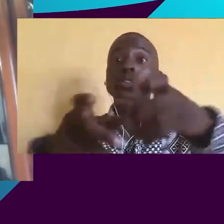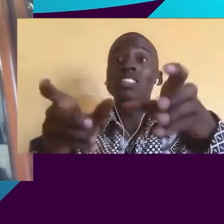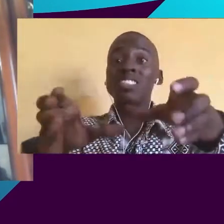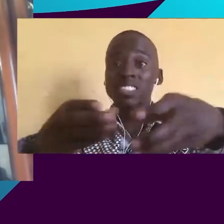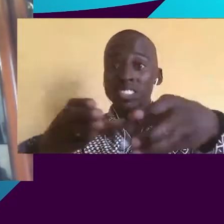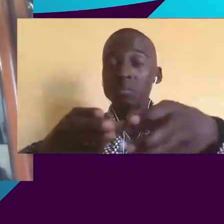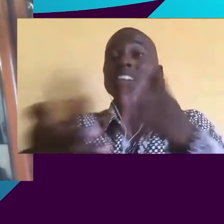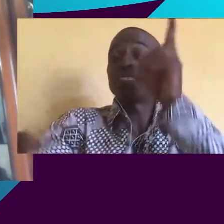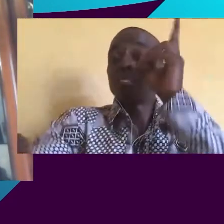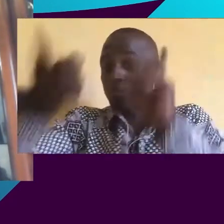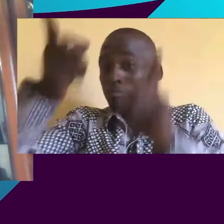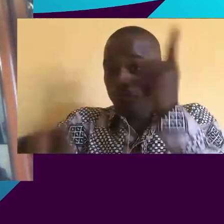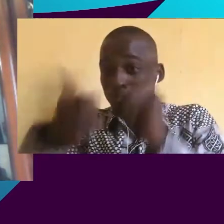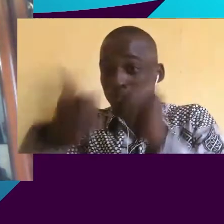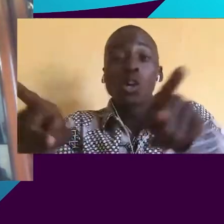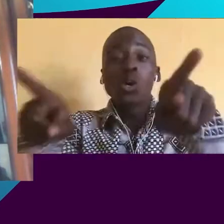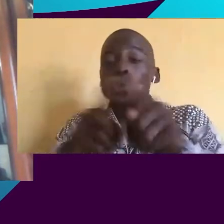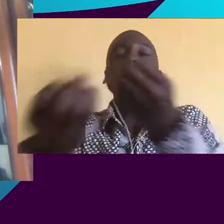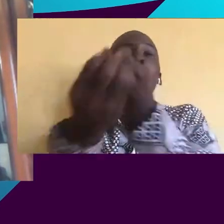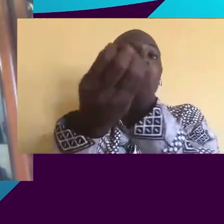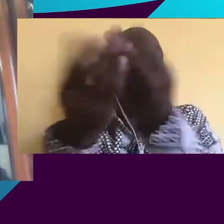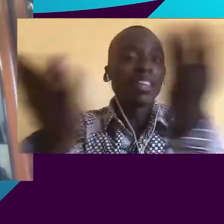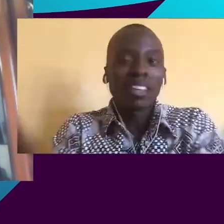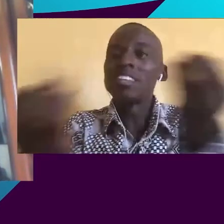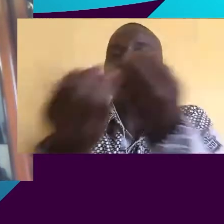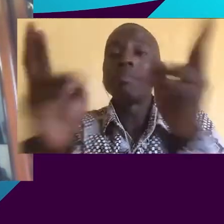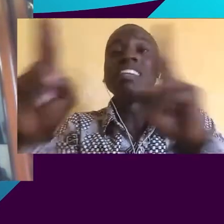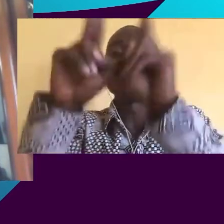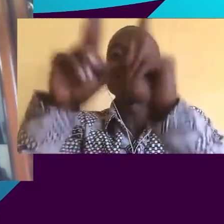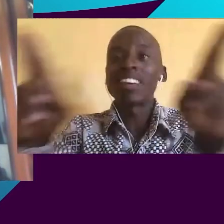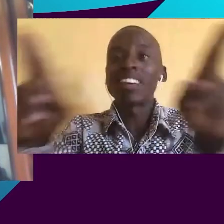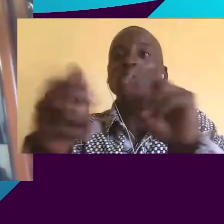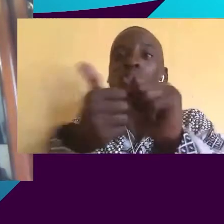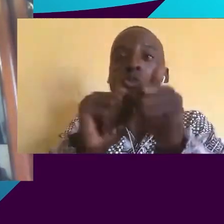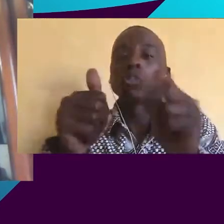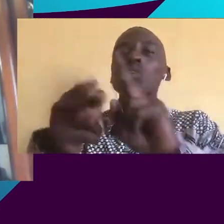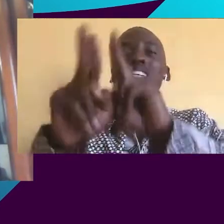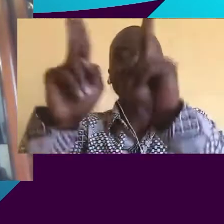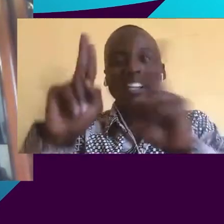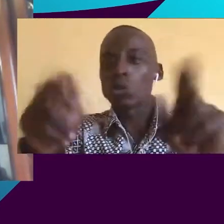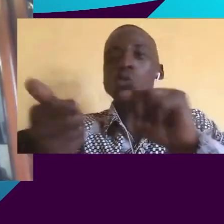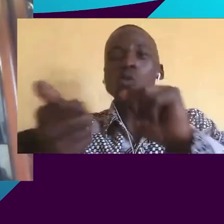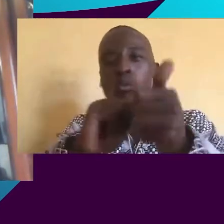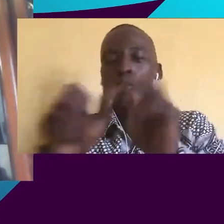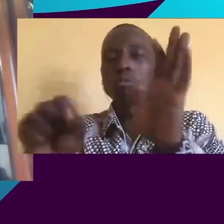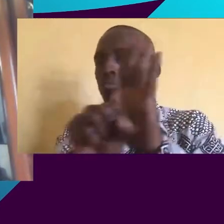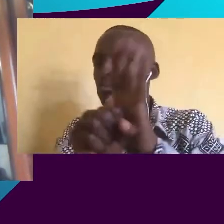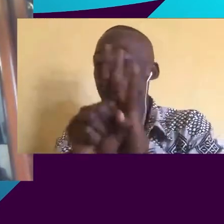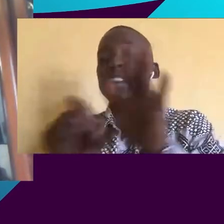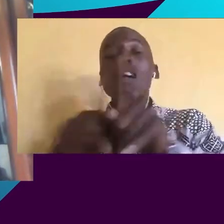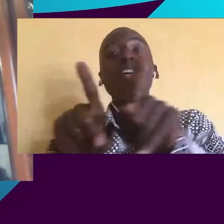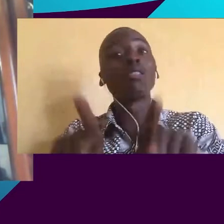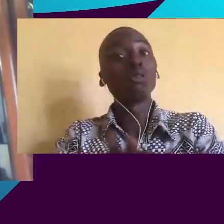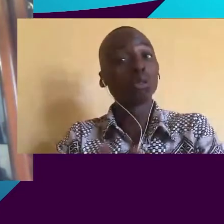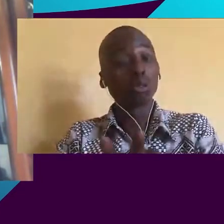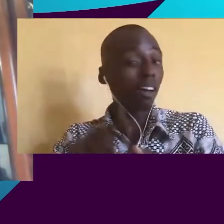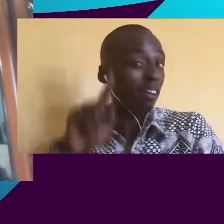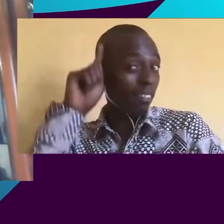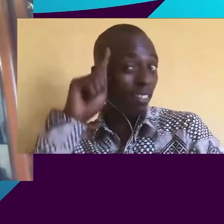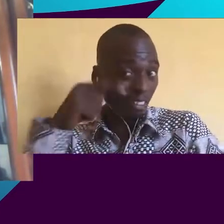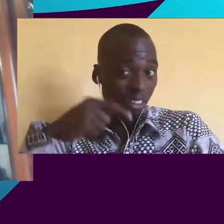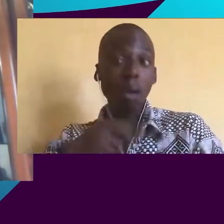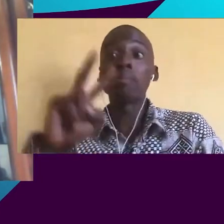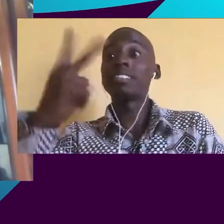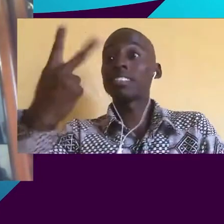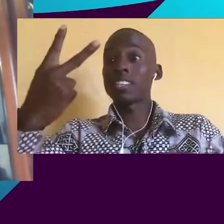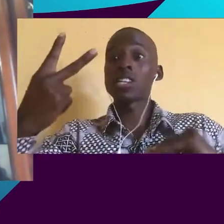gone to so many of these international games that you can hear of. And I think I'm the second female in